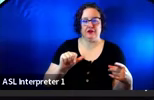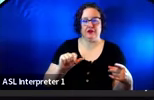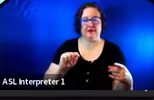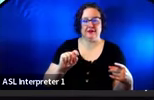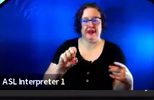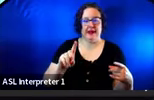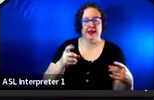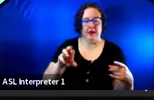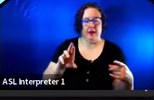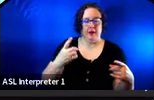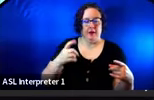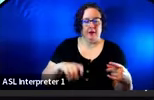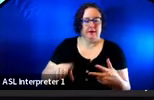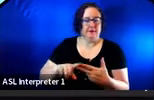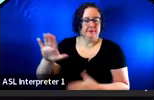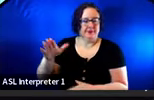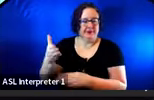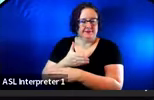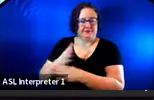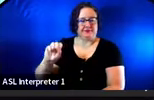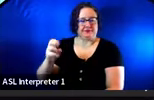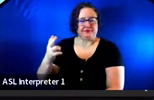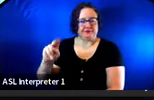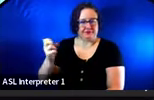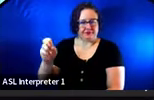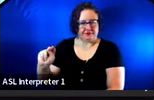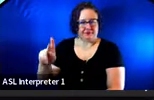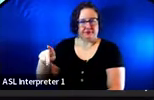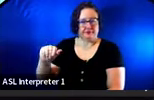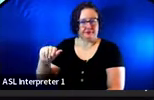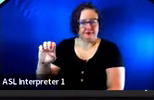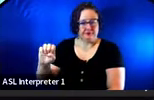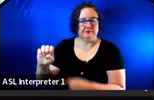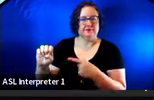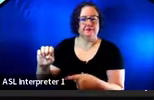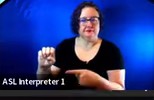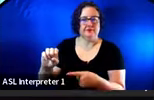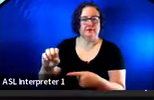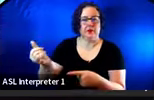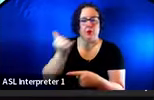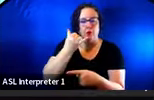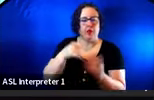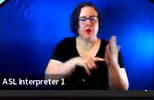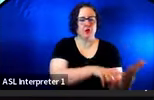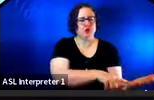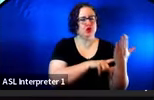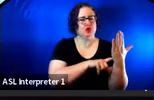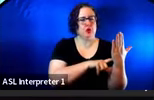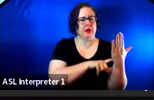her colleague Shannon Page are both on the call. They were hosting a exhibit booth of some sort at an